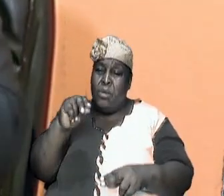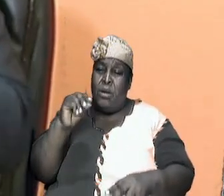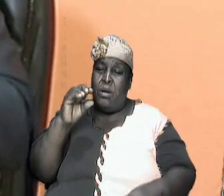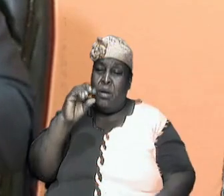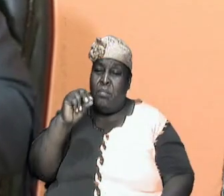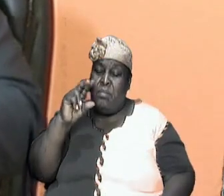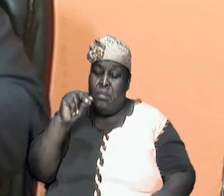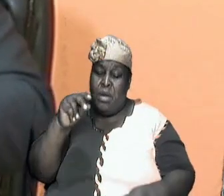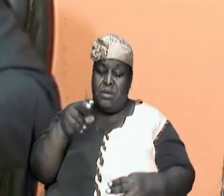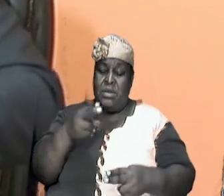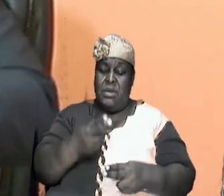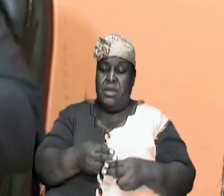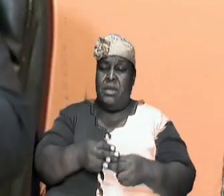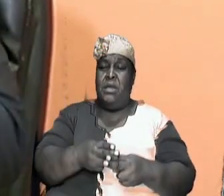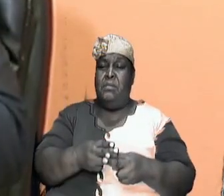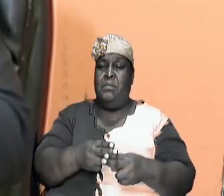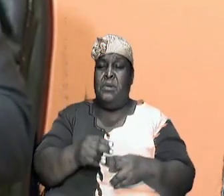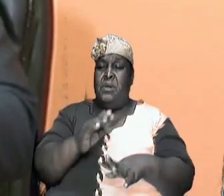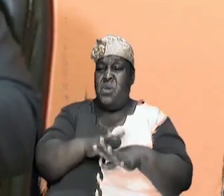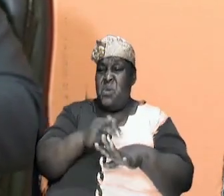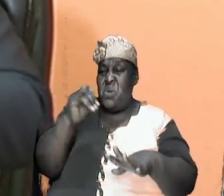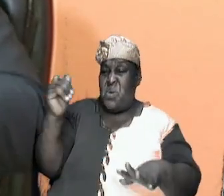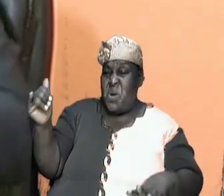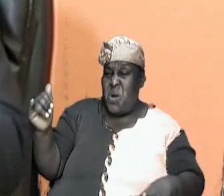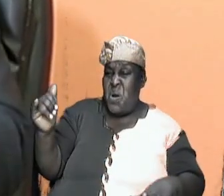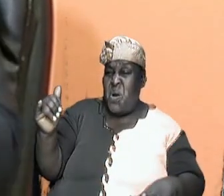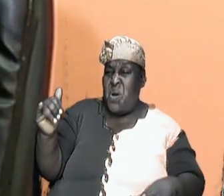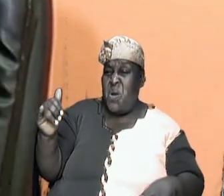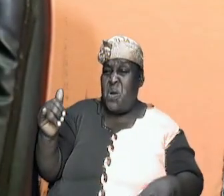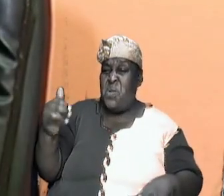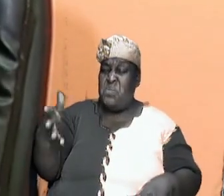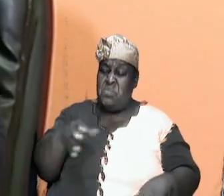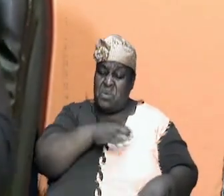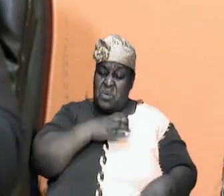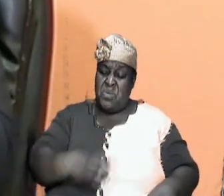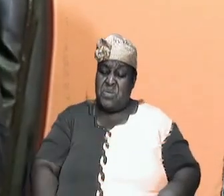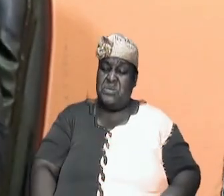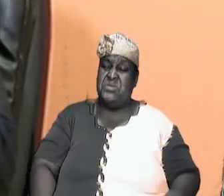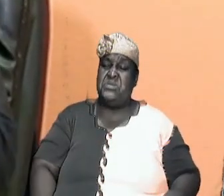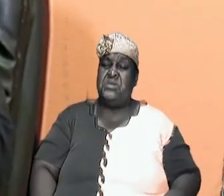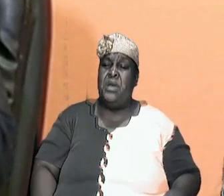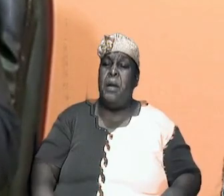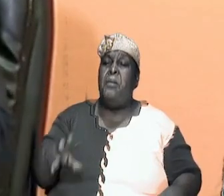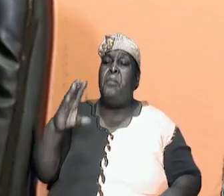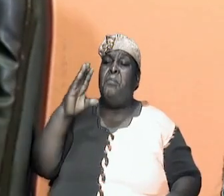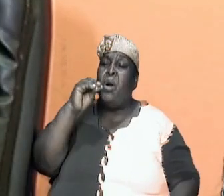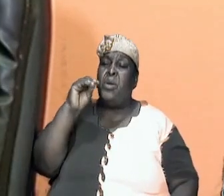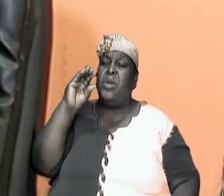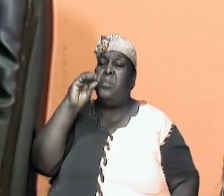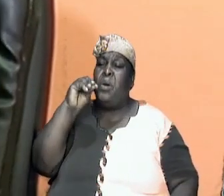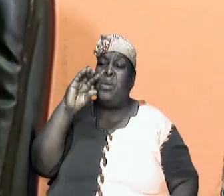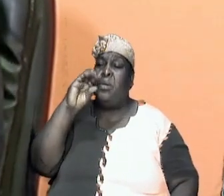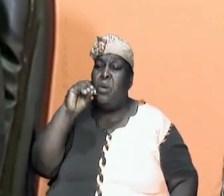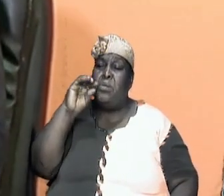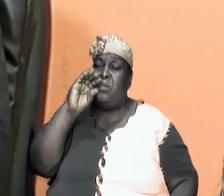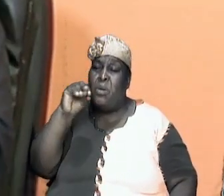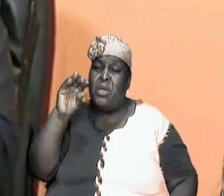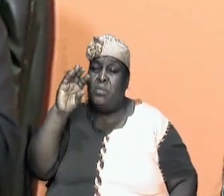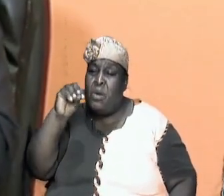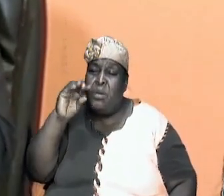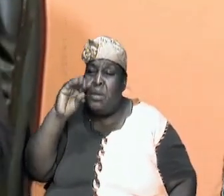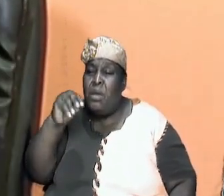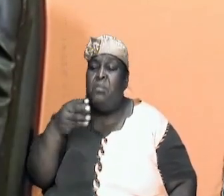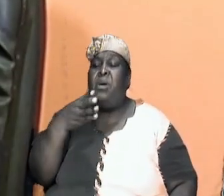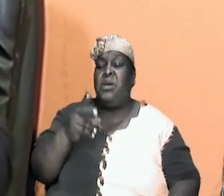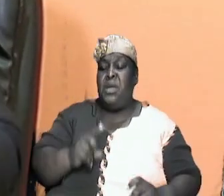that they had called them Christians mockingly. They were mocking them. And,